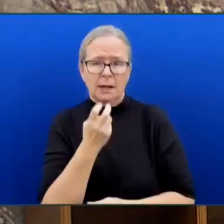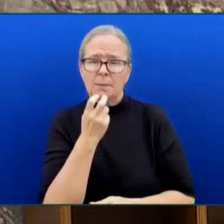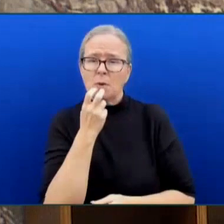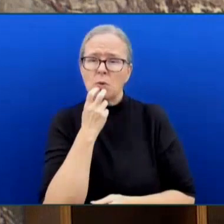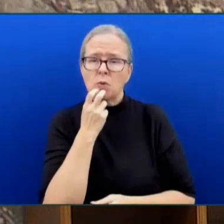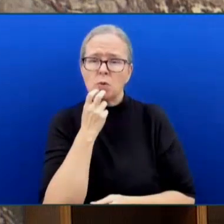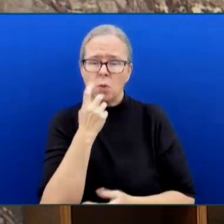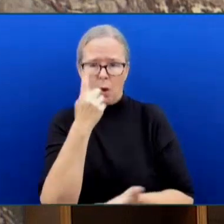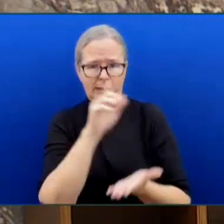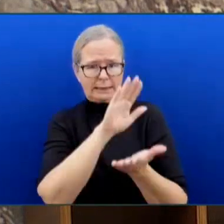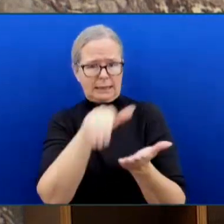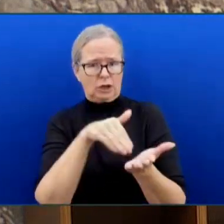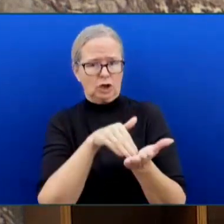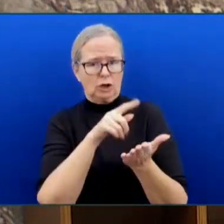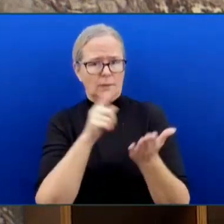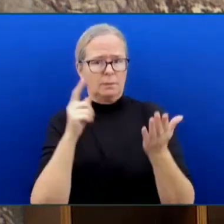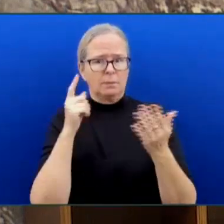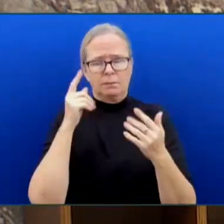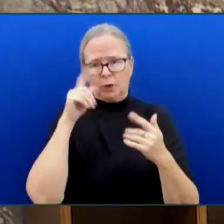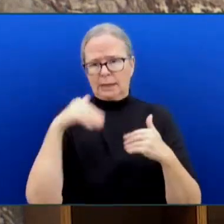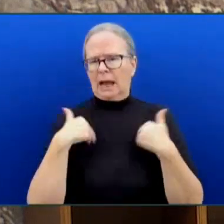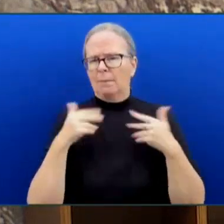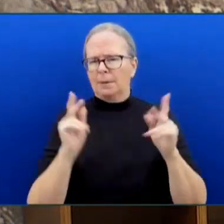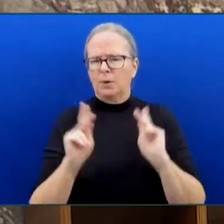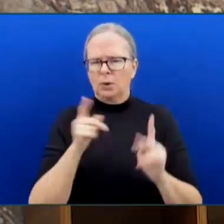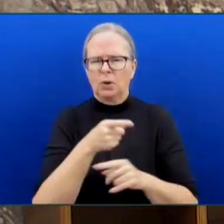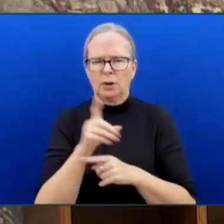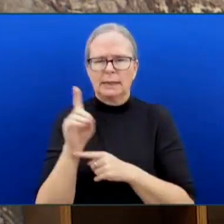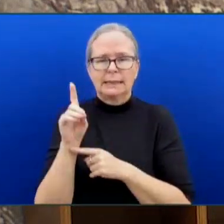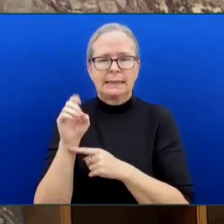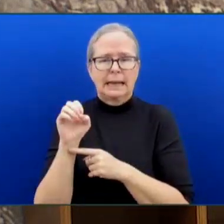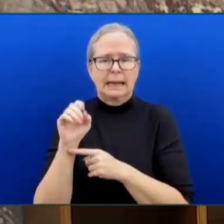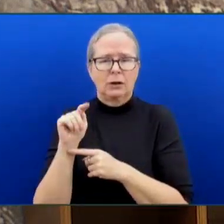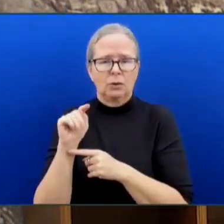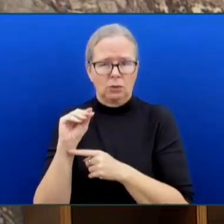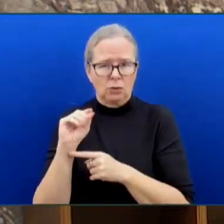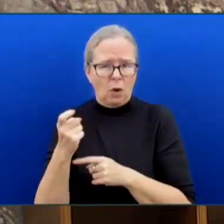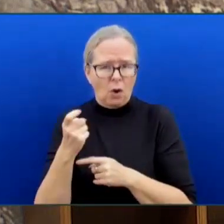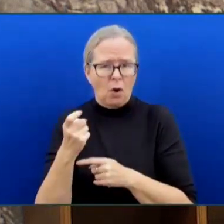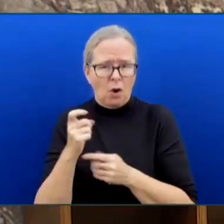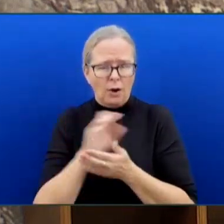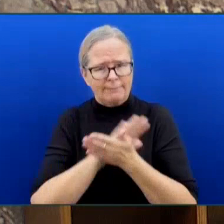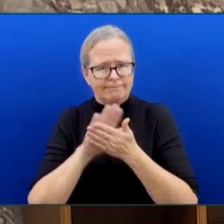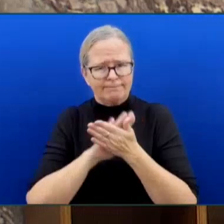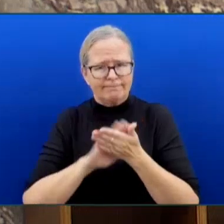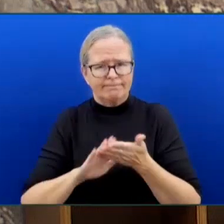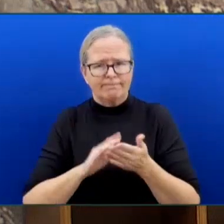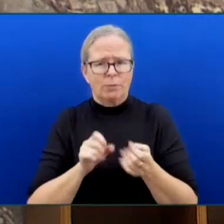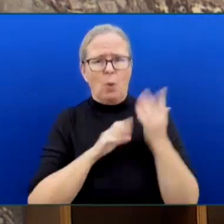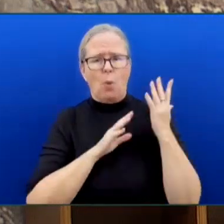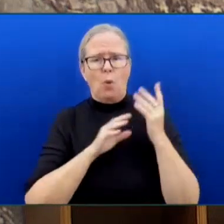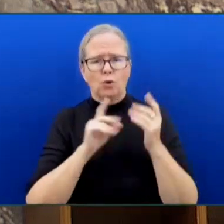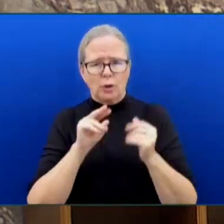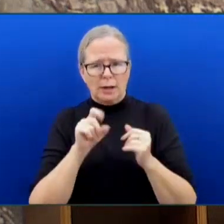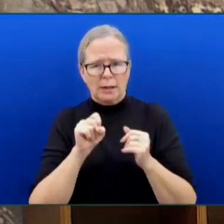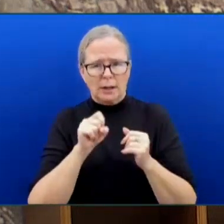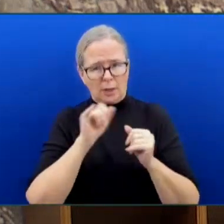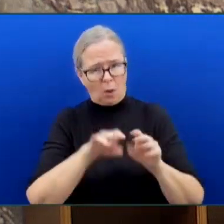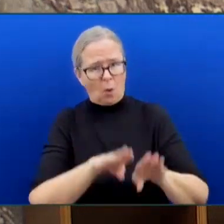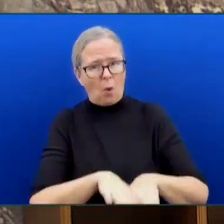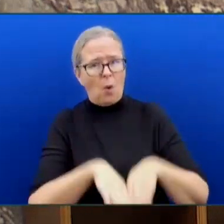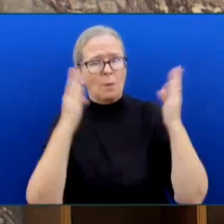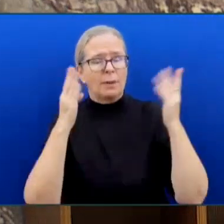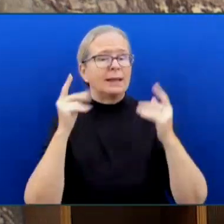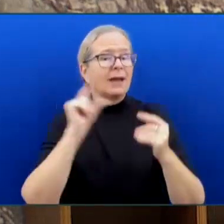made, with a lot of fanfare, a big announcement around 5 detox beds for youth many, many months